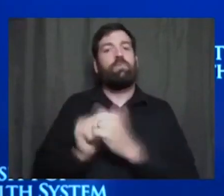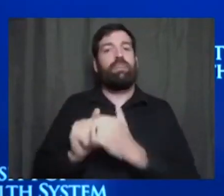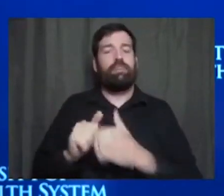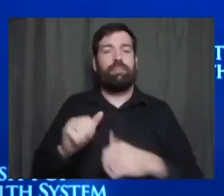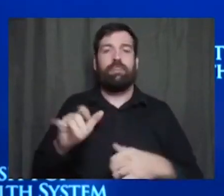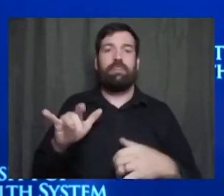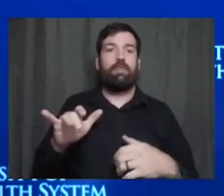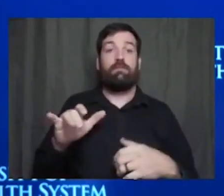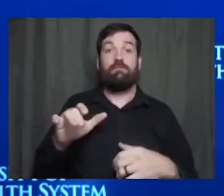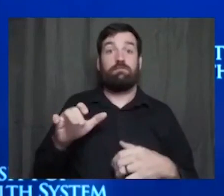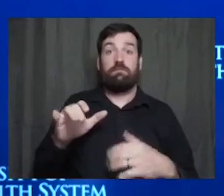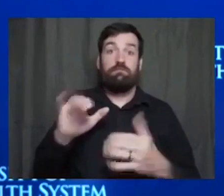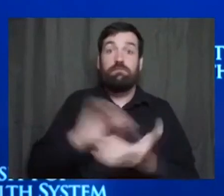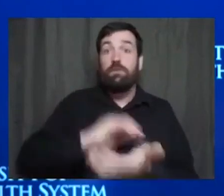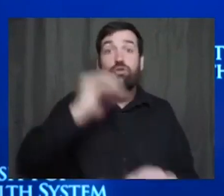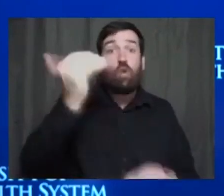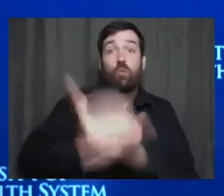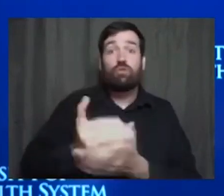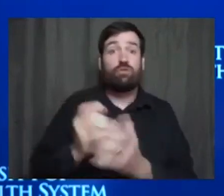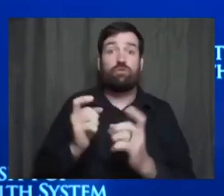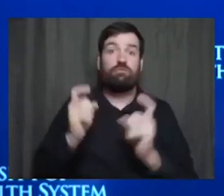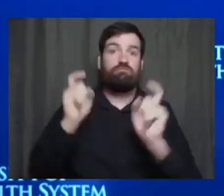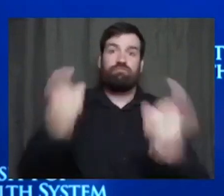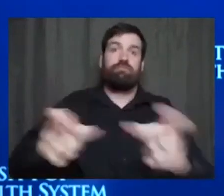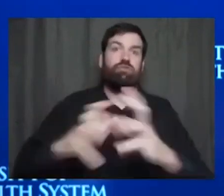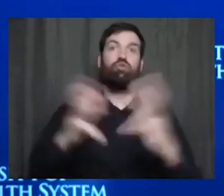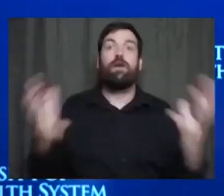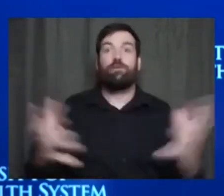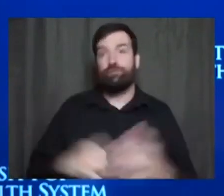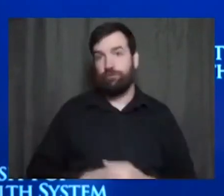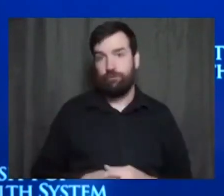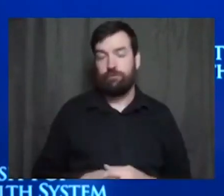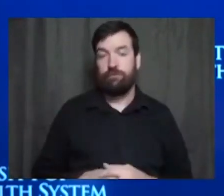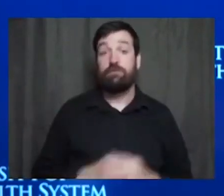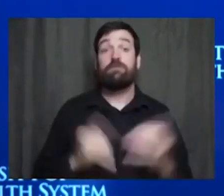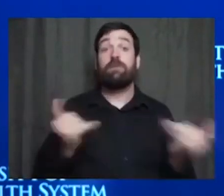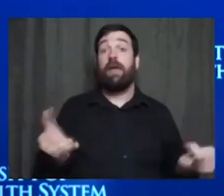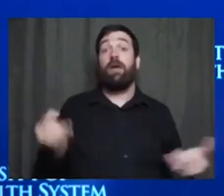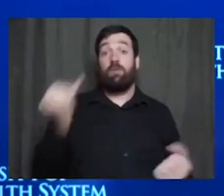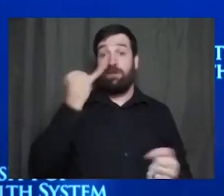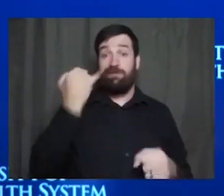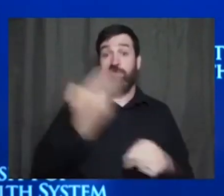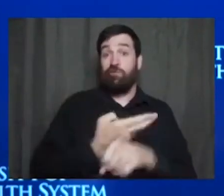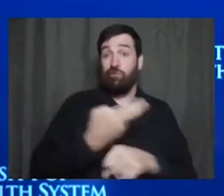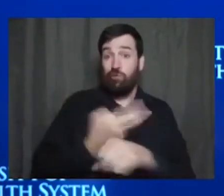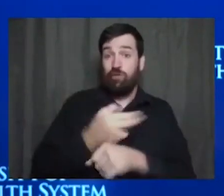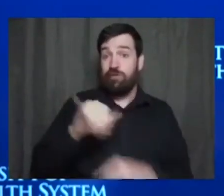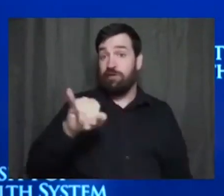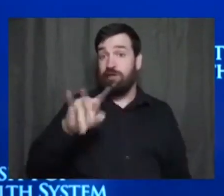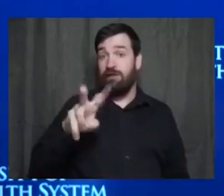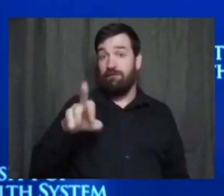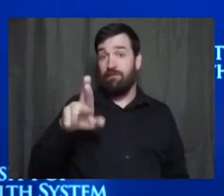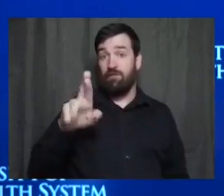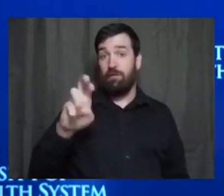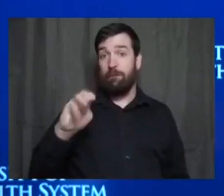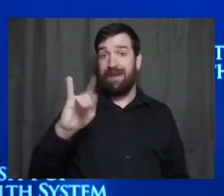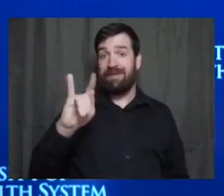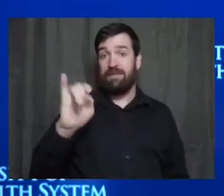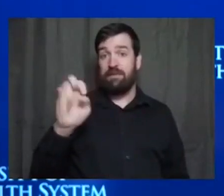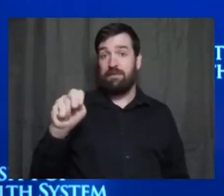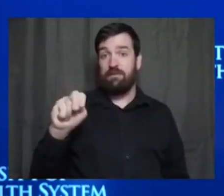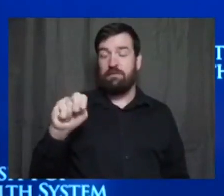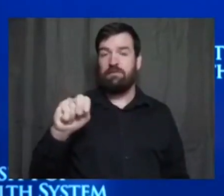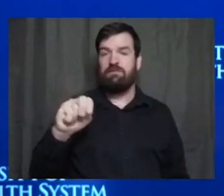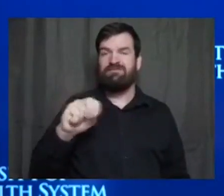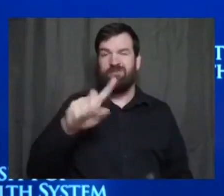doses that are too high. And what it looks like now is if you do use ivermectin, it really is only going to be effective in the very early stages,